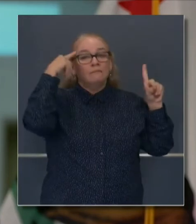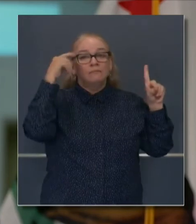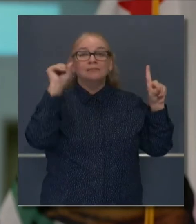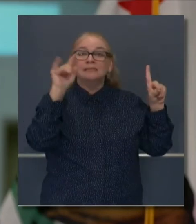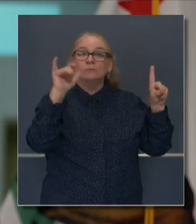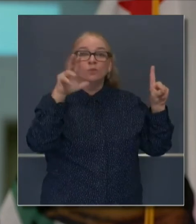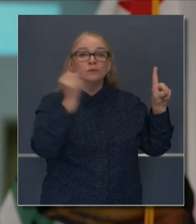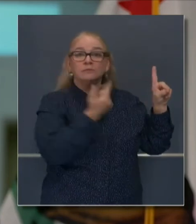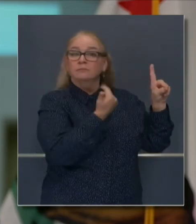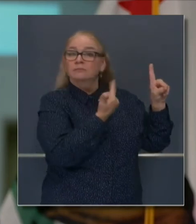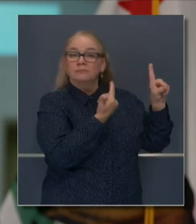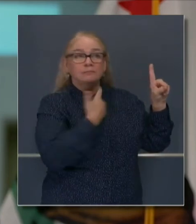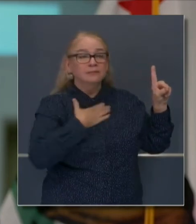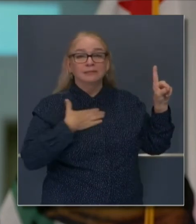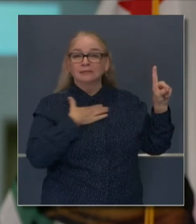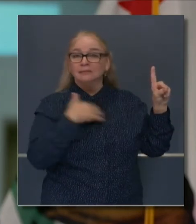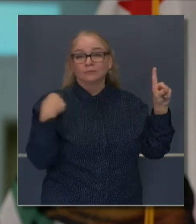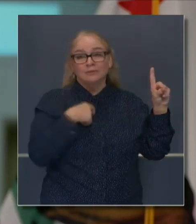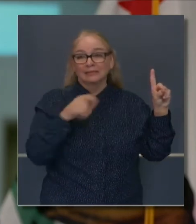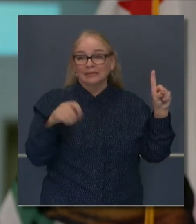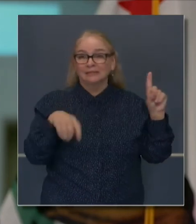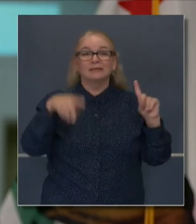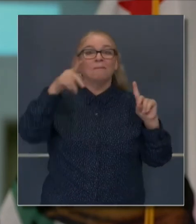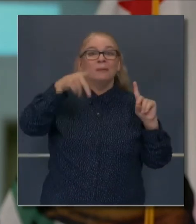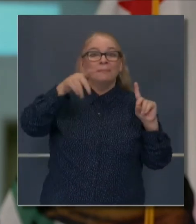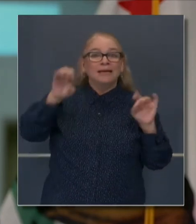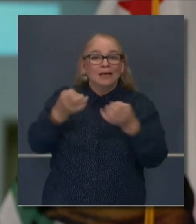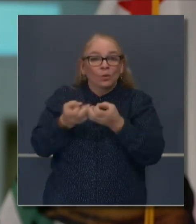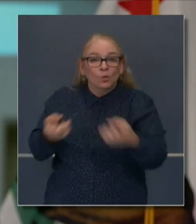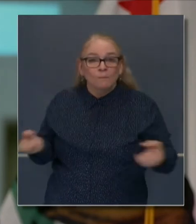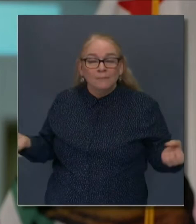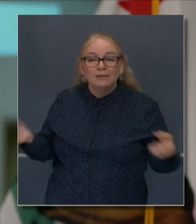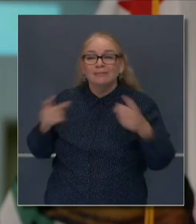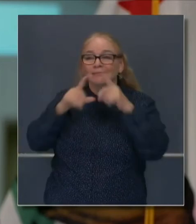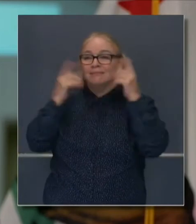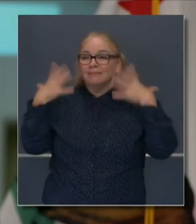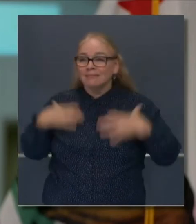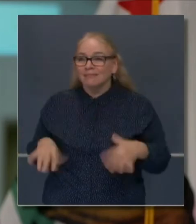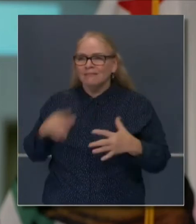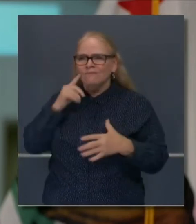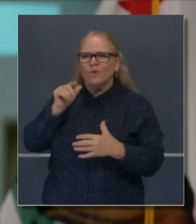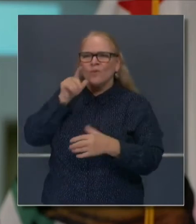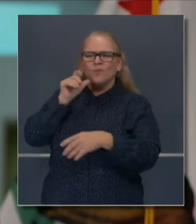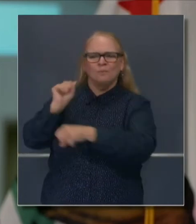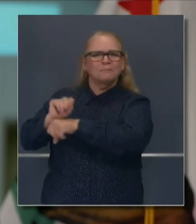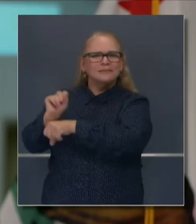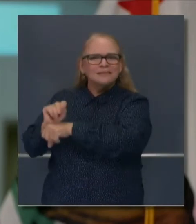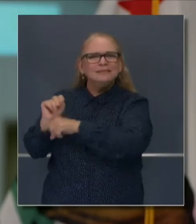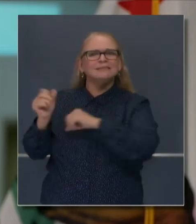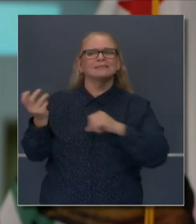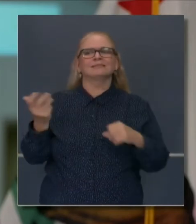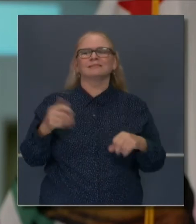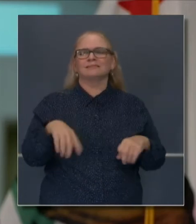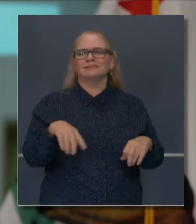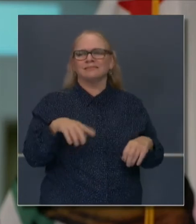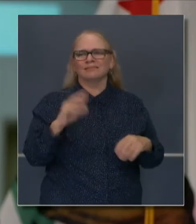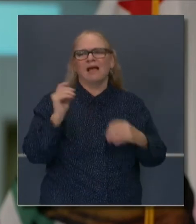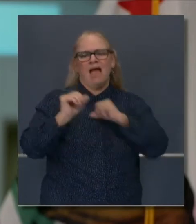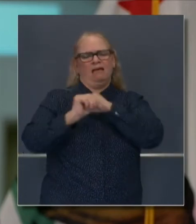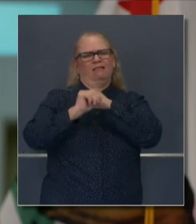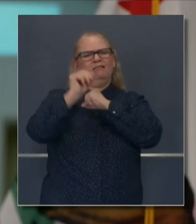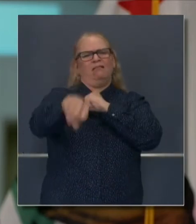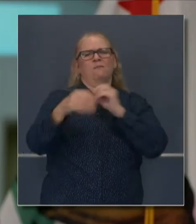including PPP for our businessmen and women, including extending unemployment and PUA insurance,